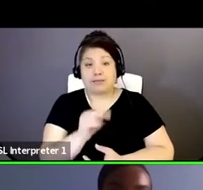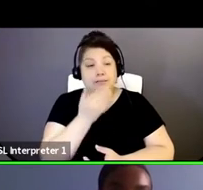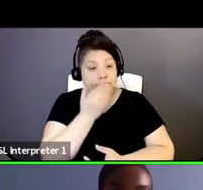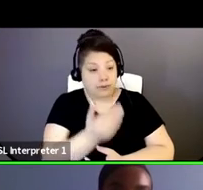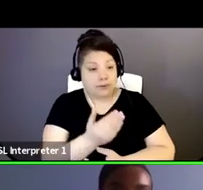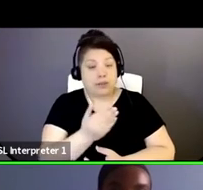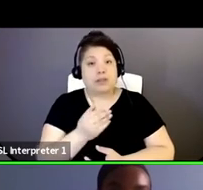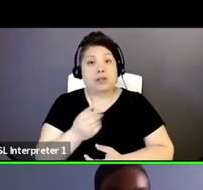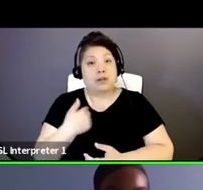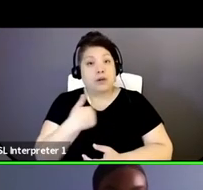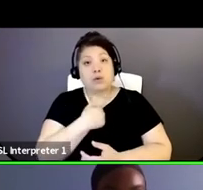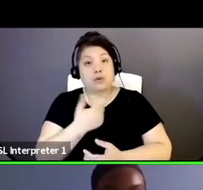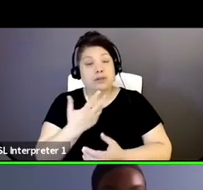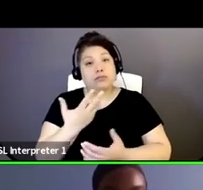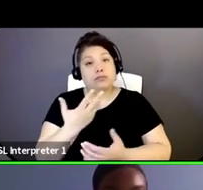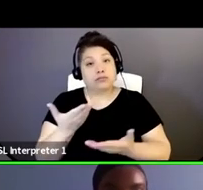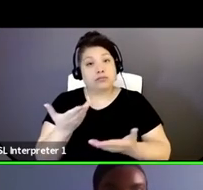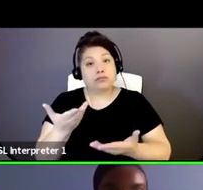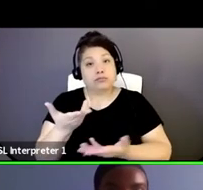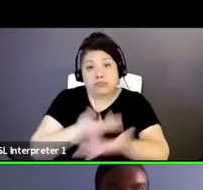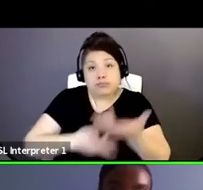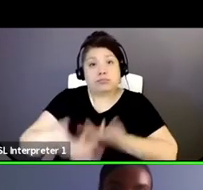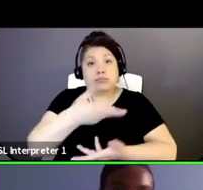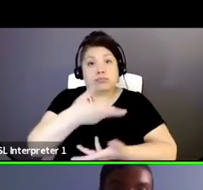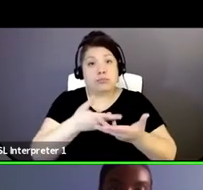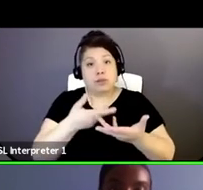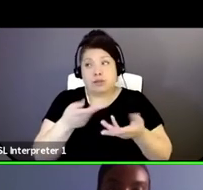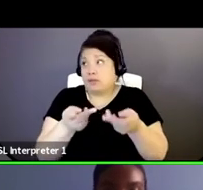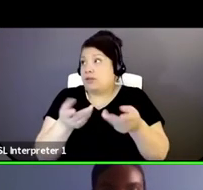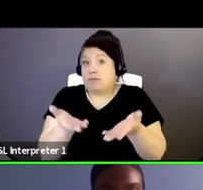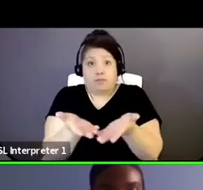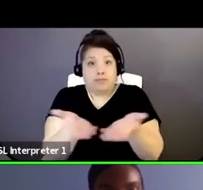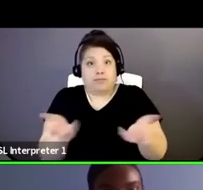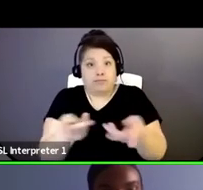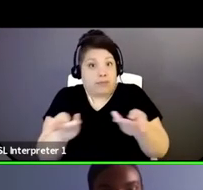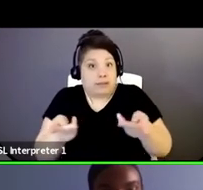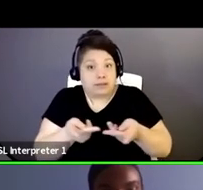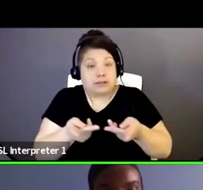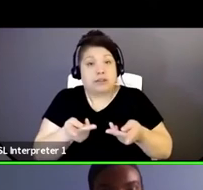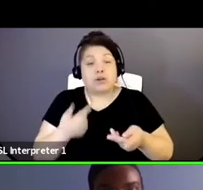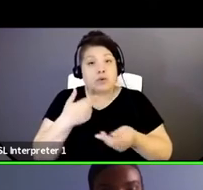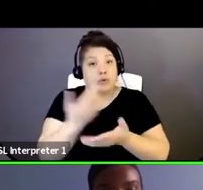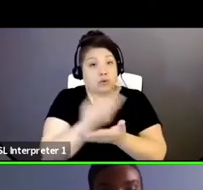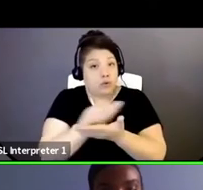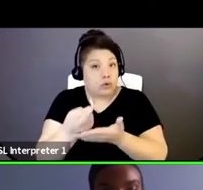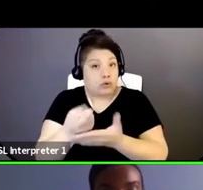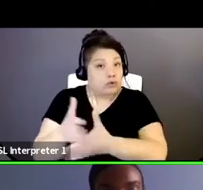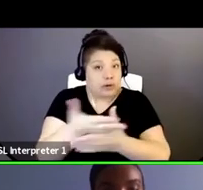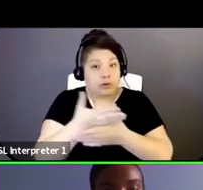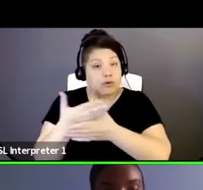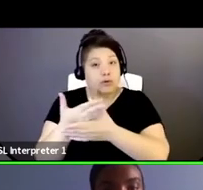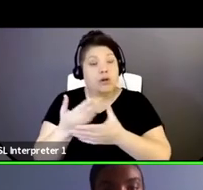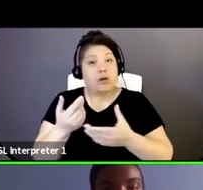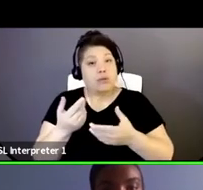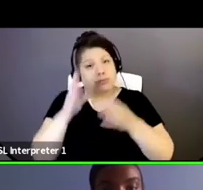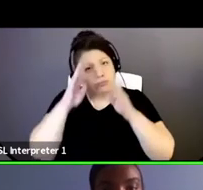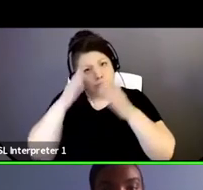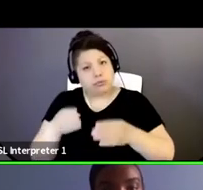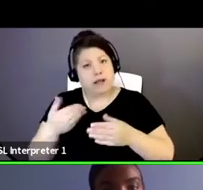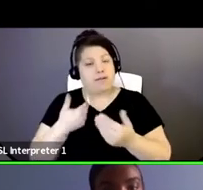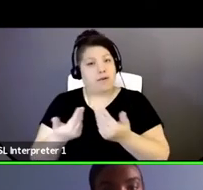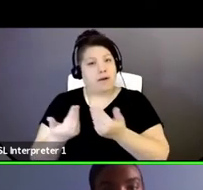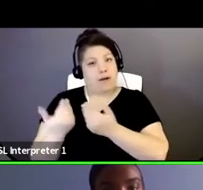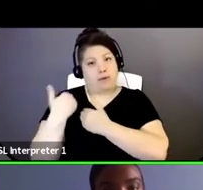are sharing space and resources, but we're also sharing accountability, and we're not just like focusing in on this one point of